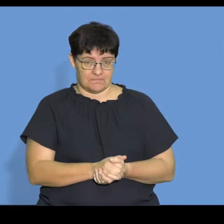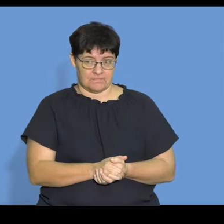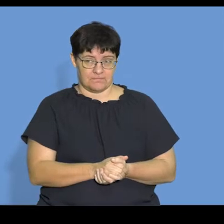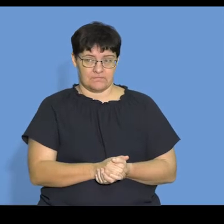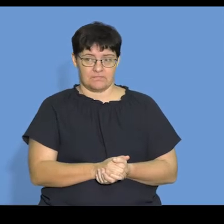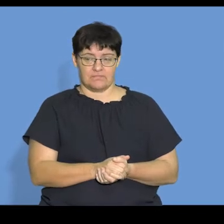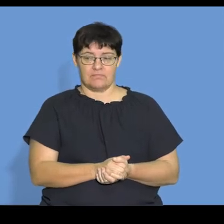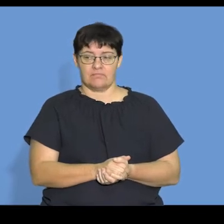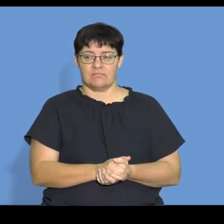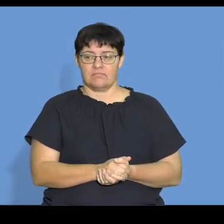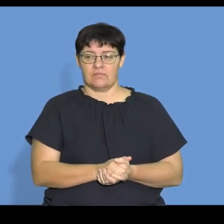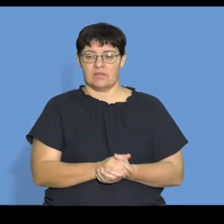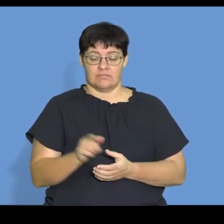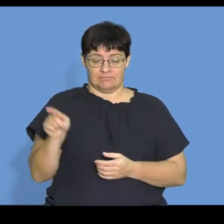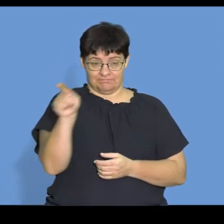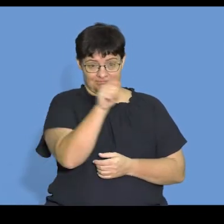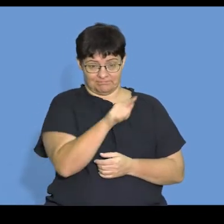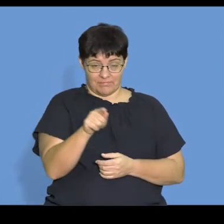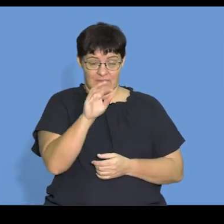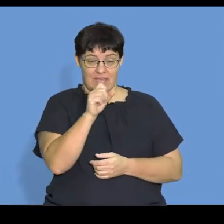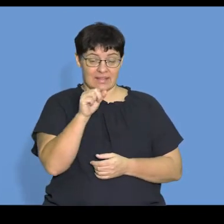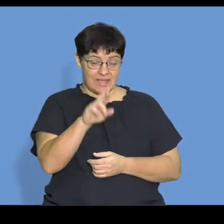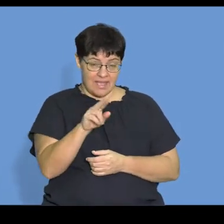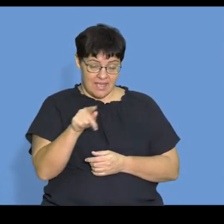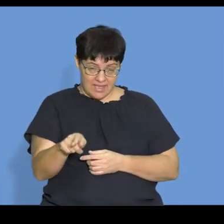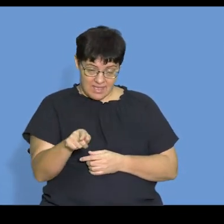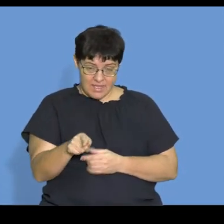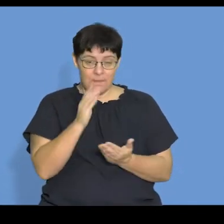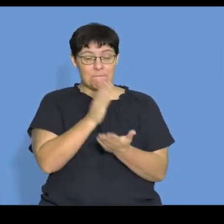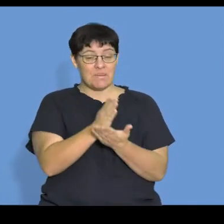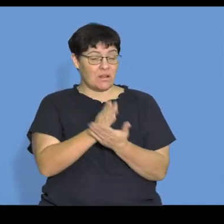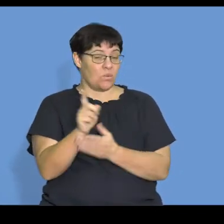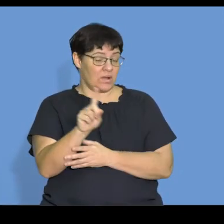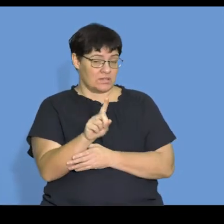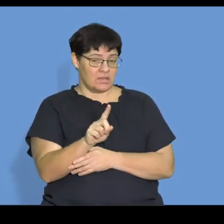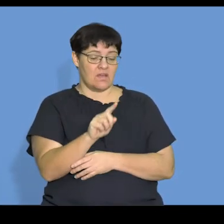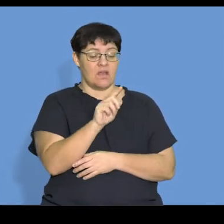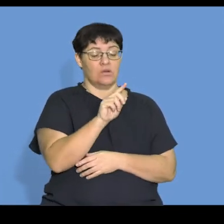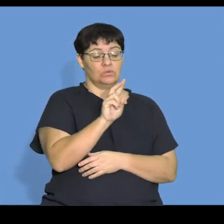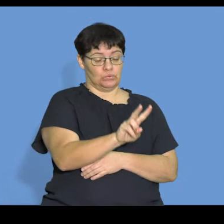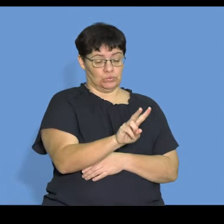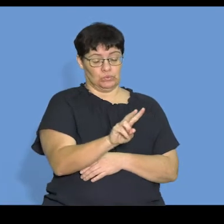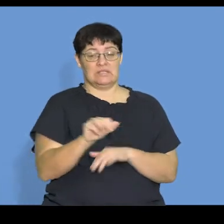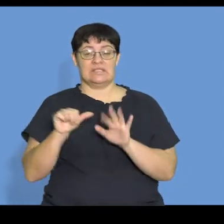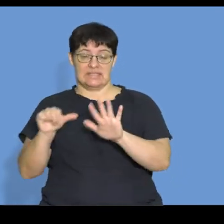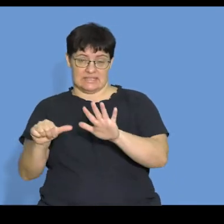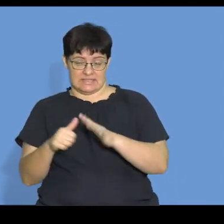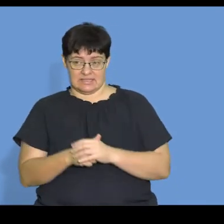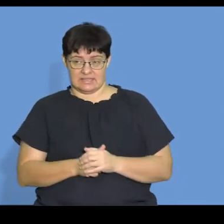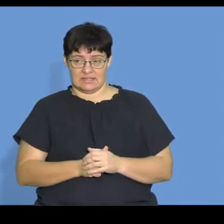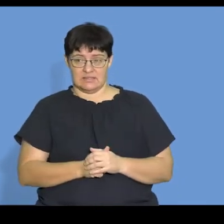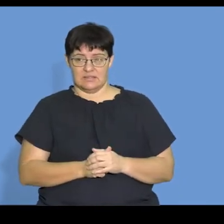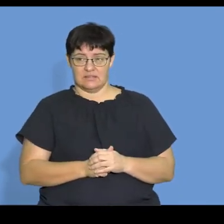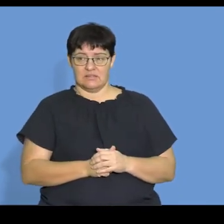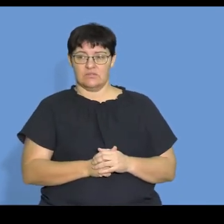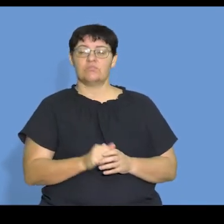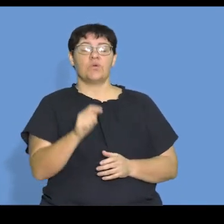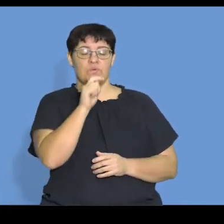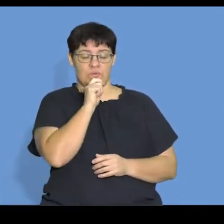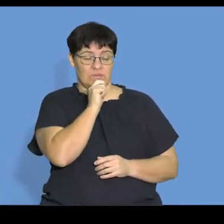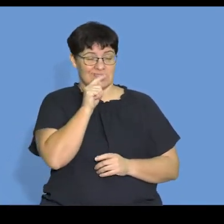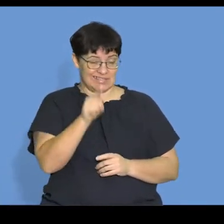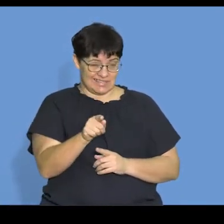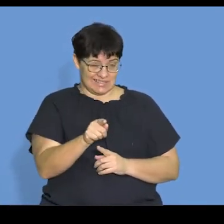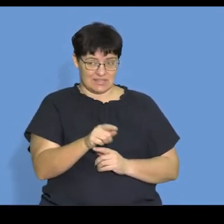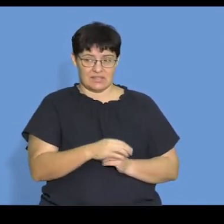Now, the factors that can add up to the middle term will be the 2 and the 6. So that's what we are going to use in order